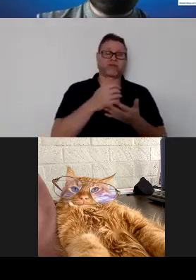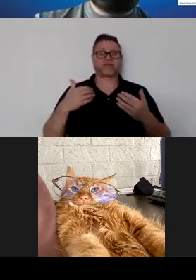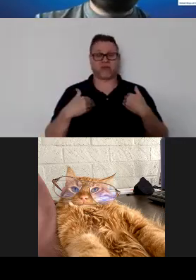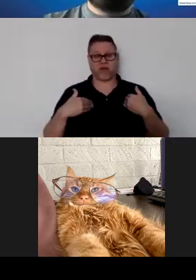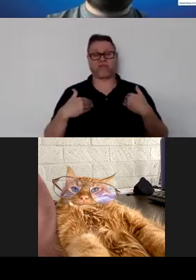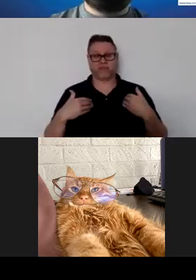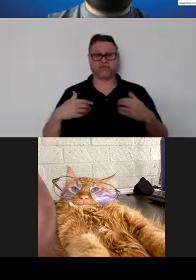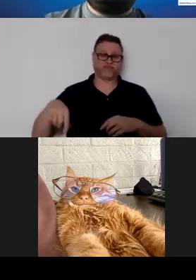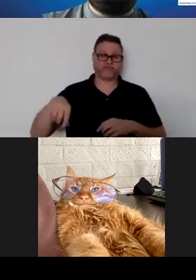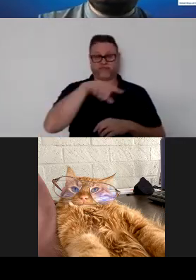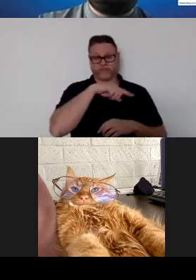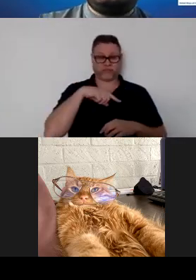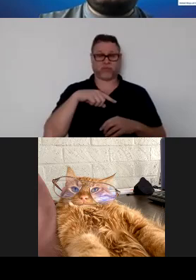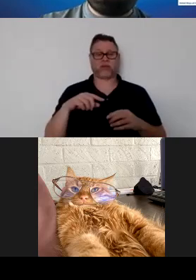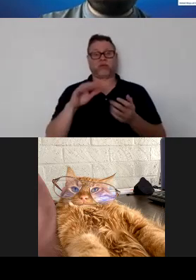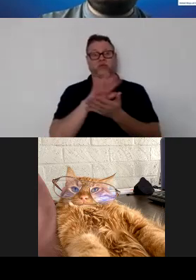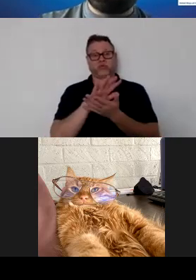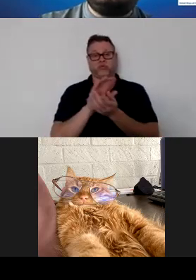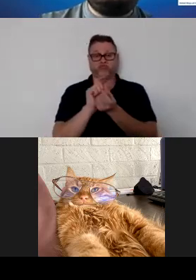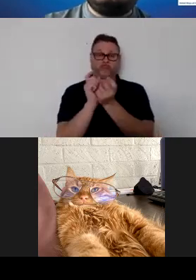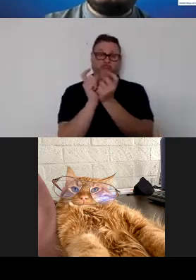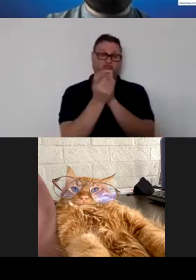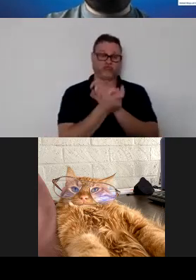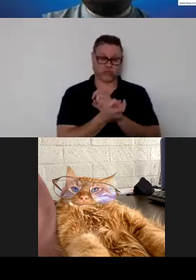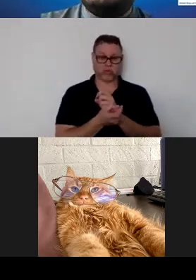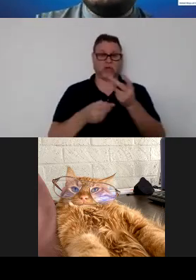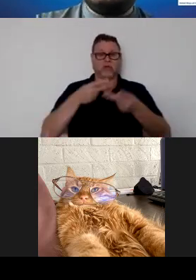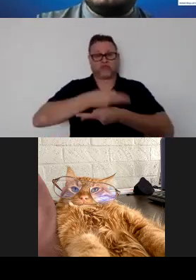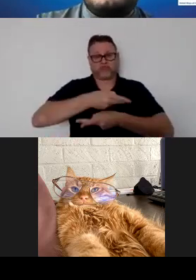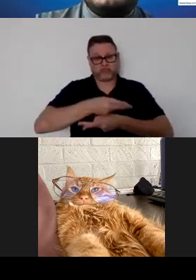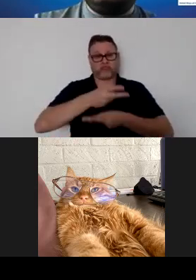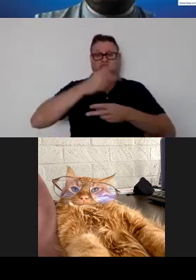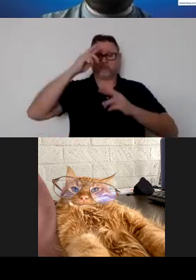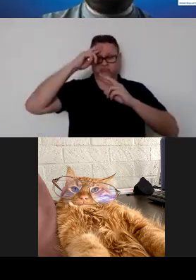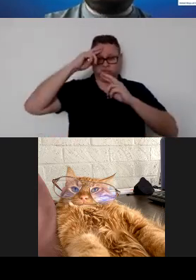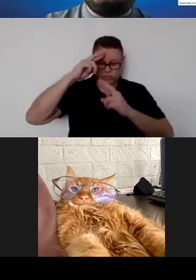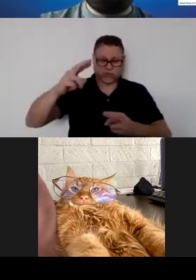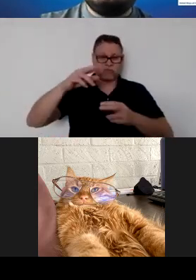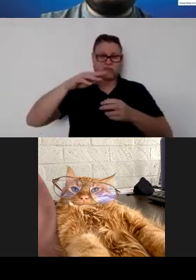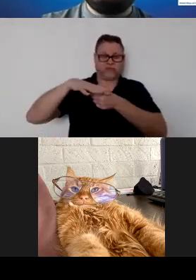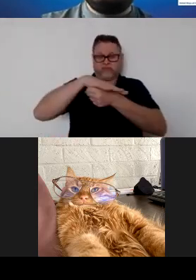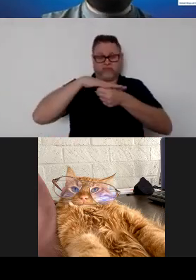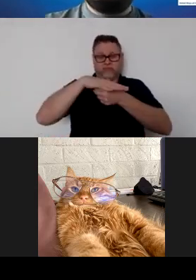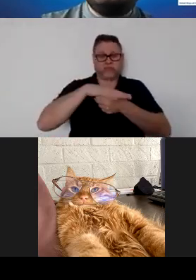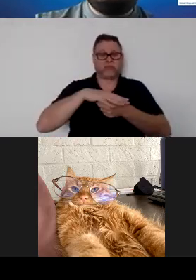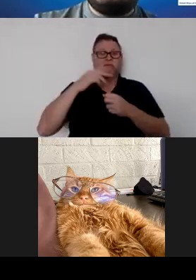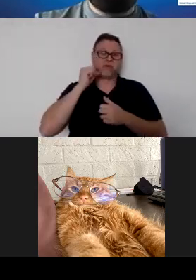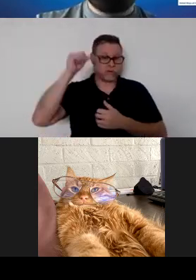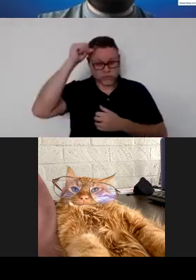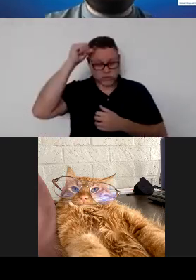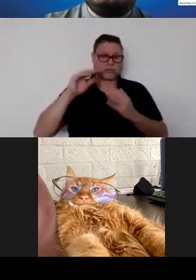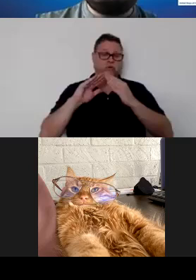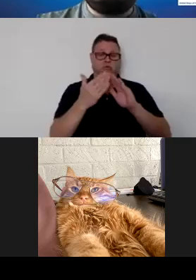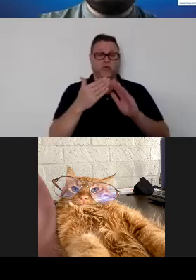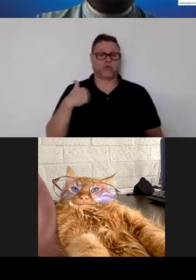Trusting relationships support school transformation by helping create nurturing and respectful environments in which caring adults, community members,